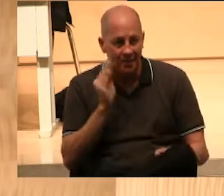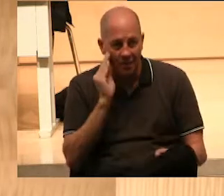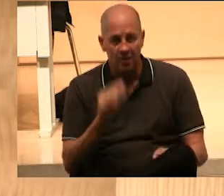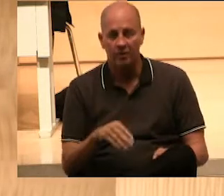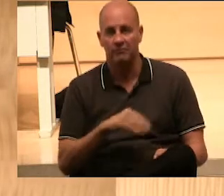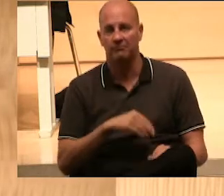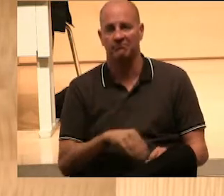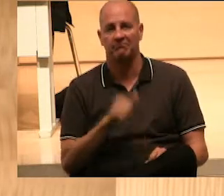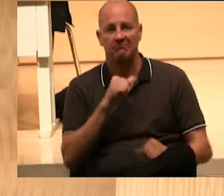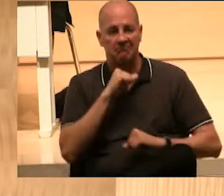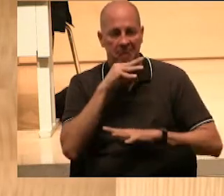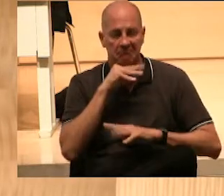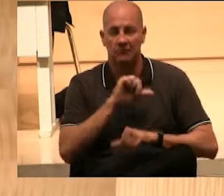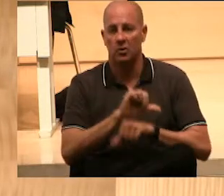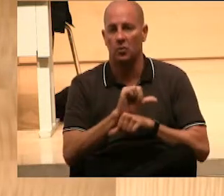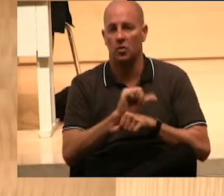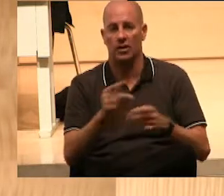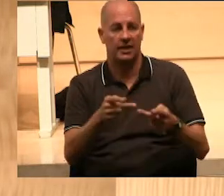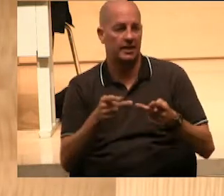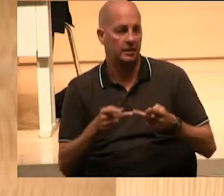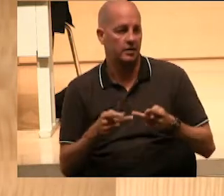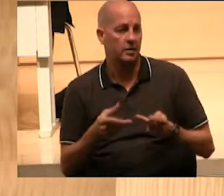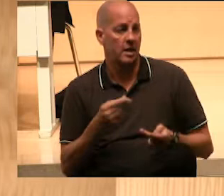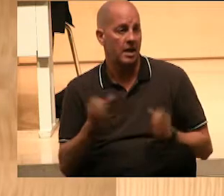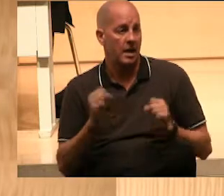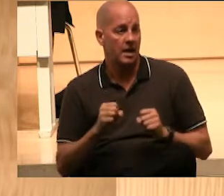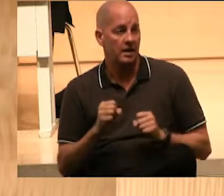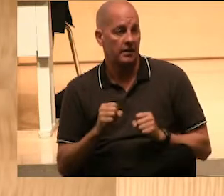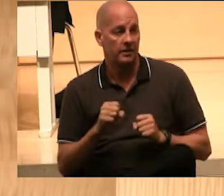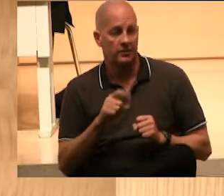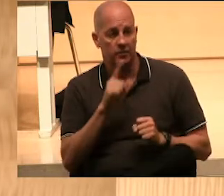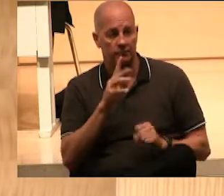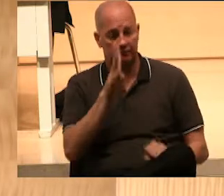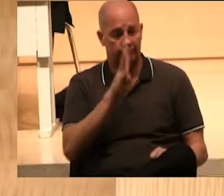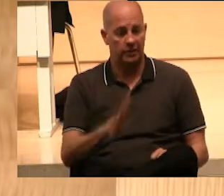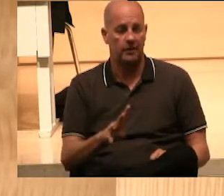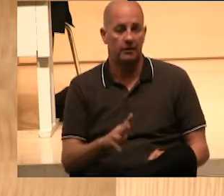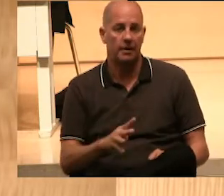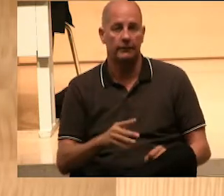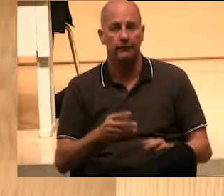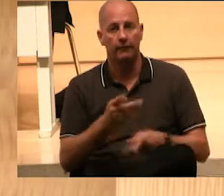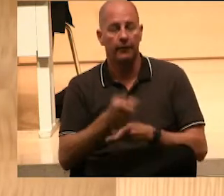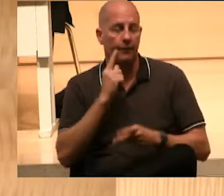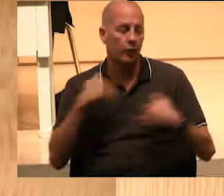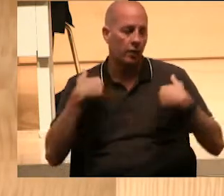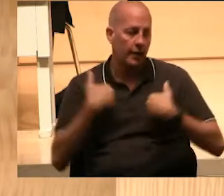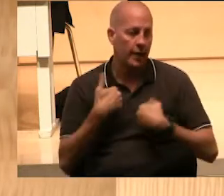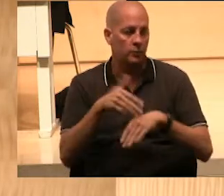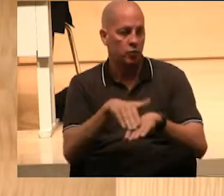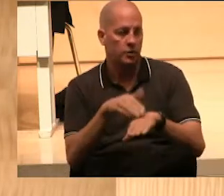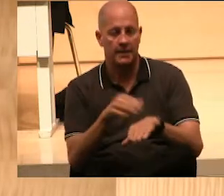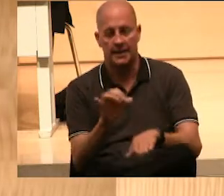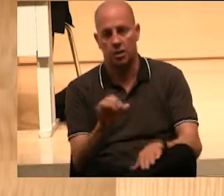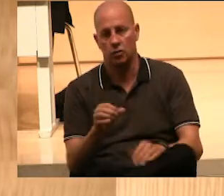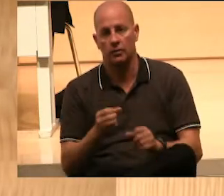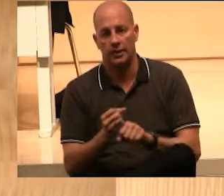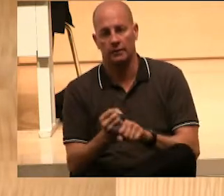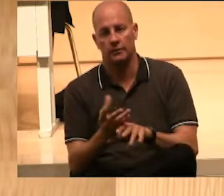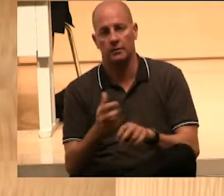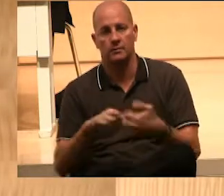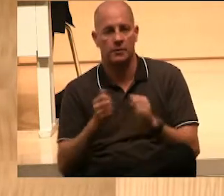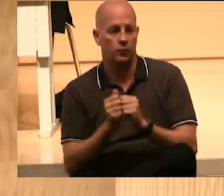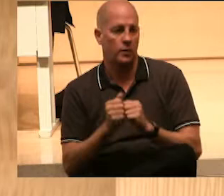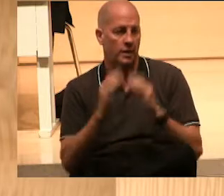living conditions, and also can neglect their animals or pets, which can cause problems with their housing. And